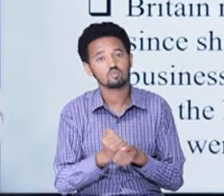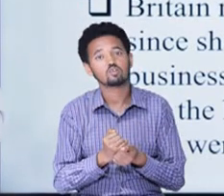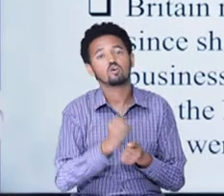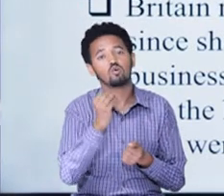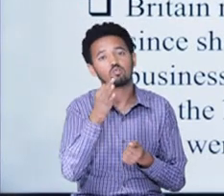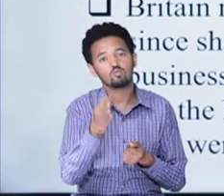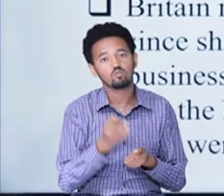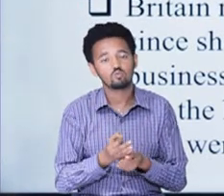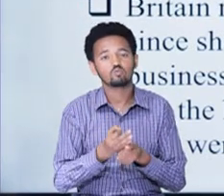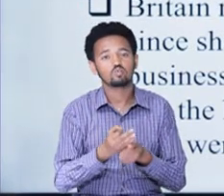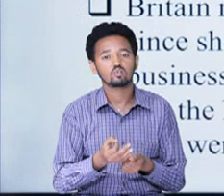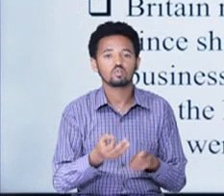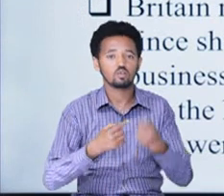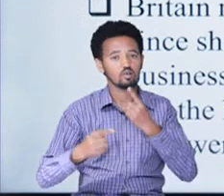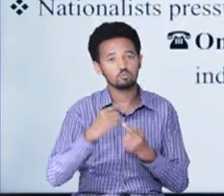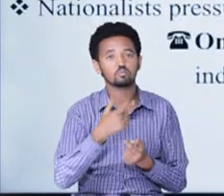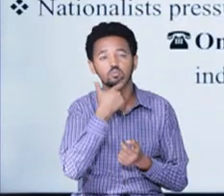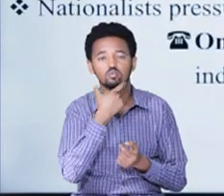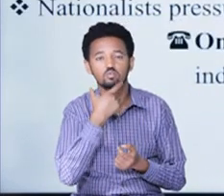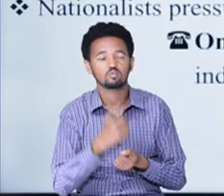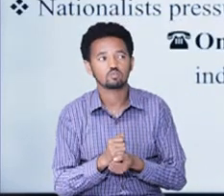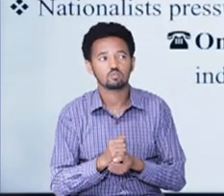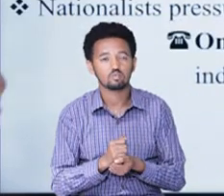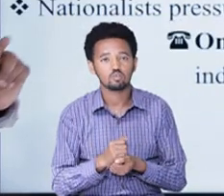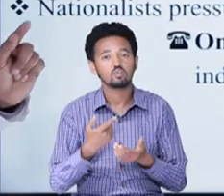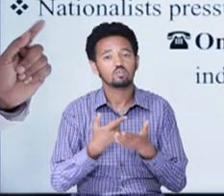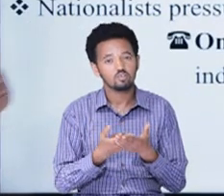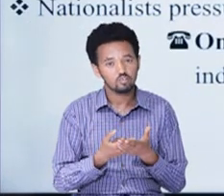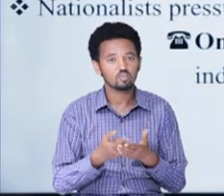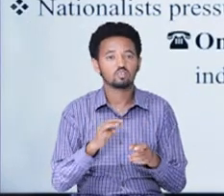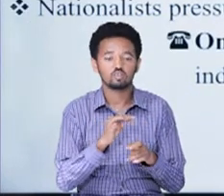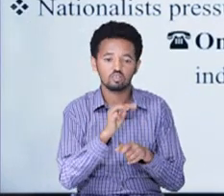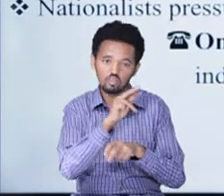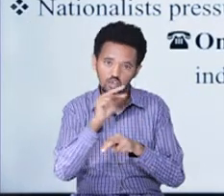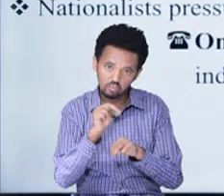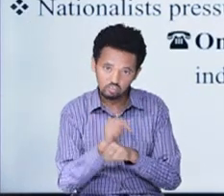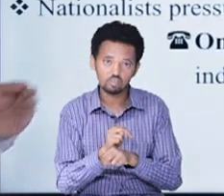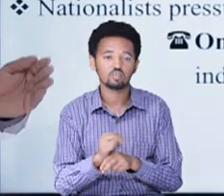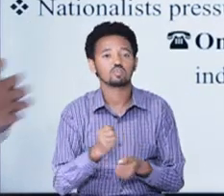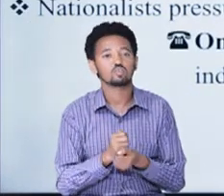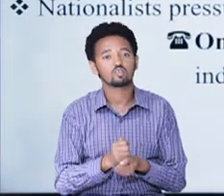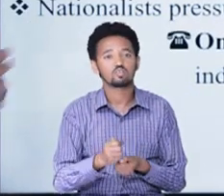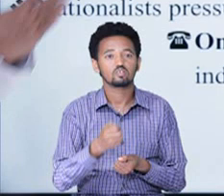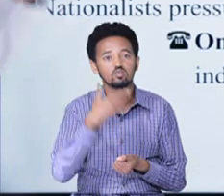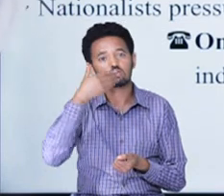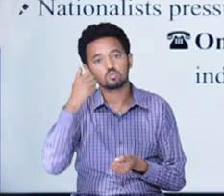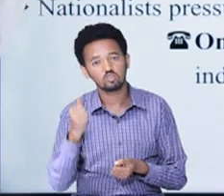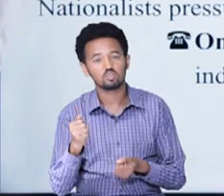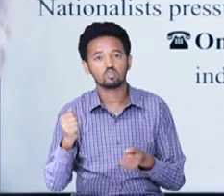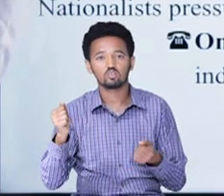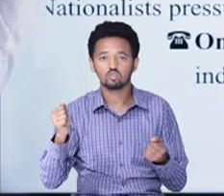idea of Great Britain. The nationalists agitated British West Africa, especially strong